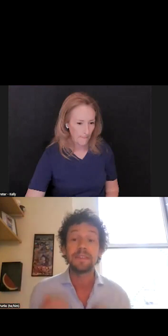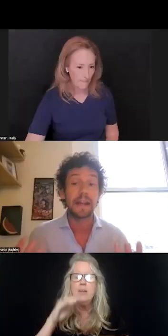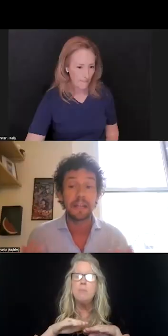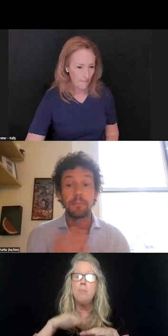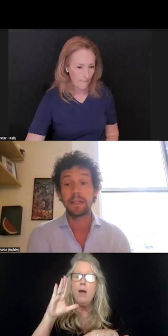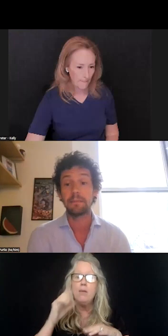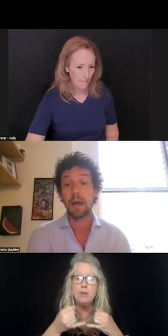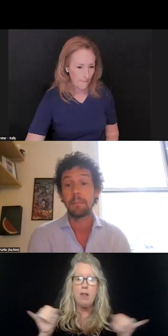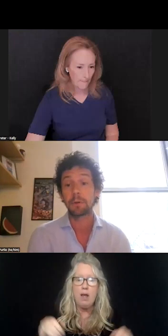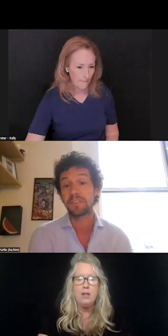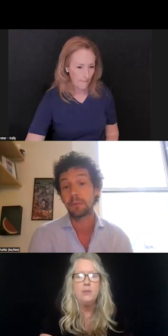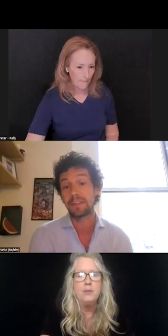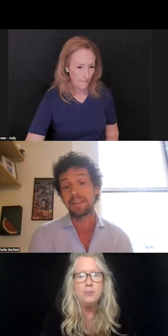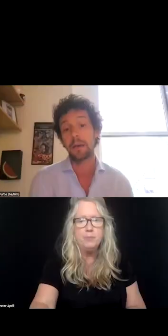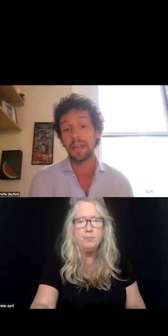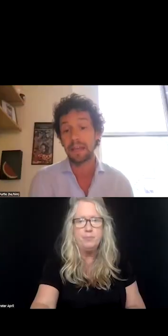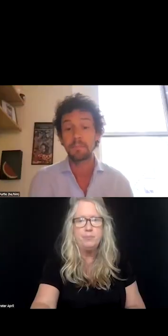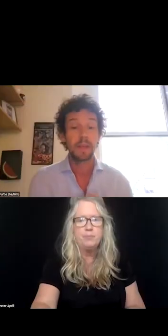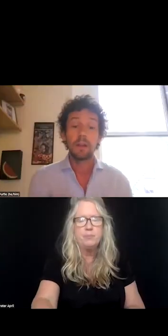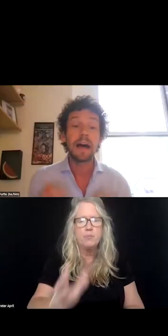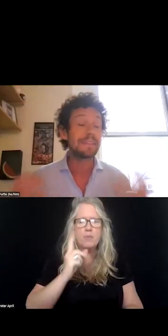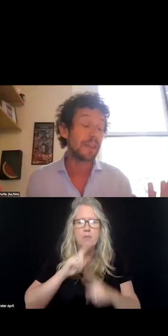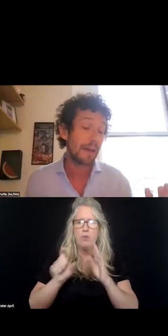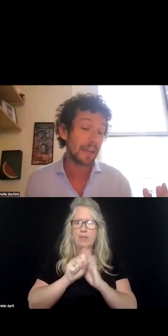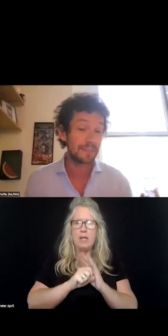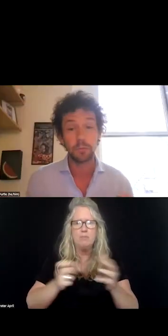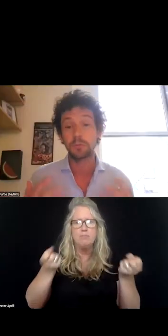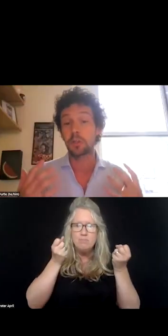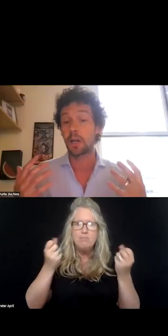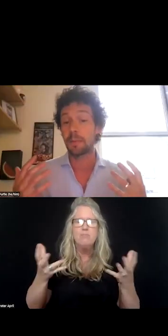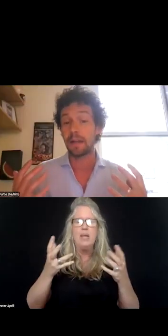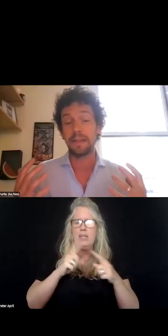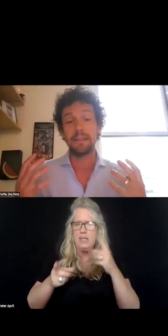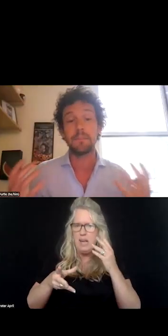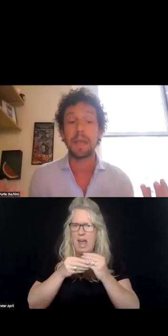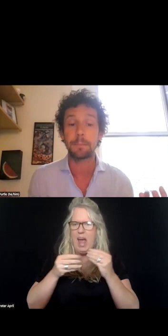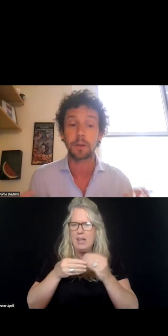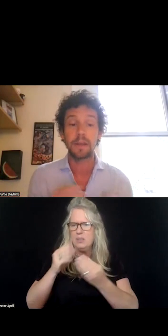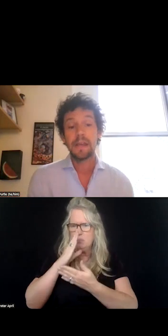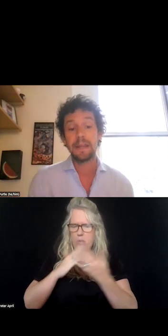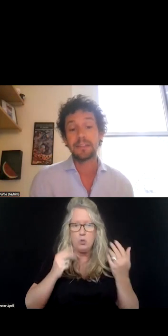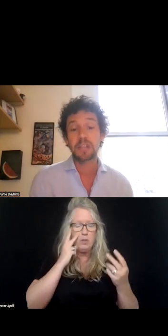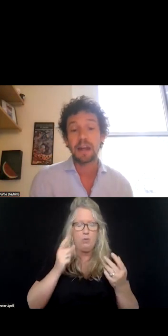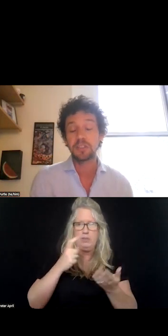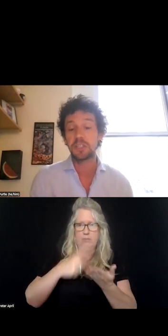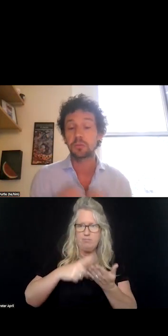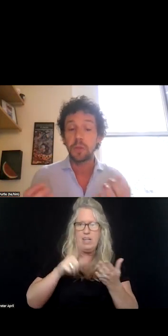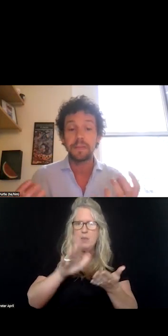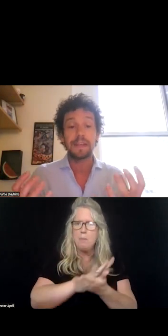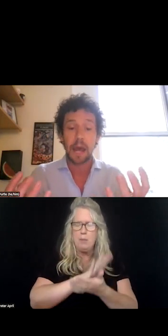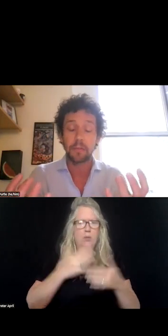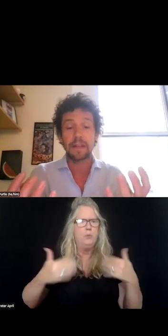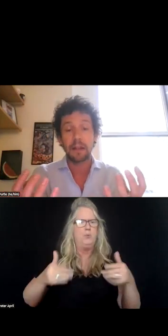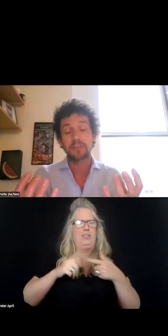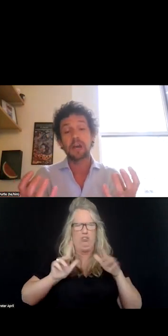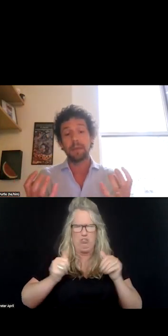there is not enough money per state resident coming in. Lots of caveats, which we talk about in the paper. It is challenging to